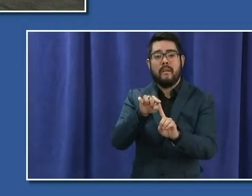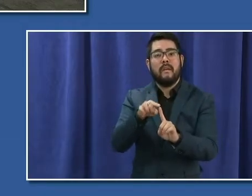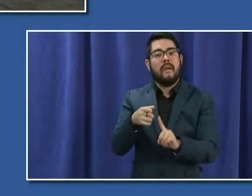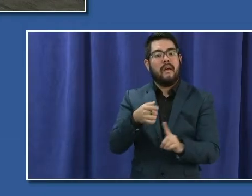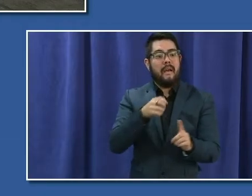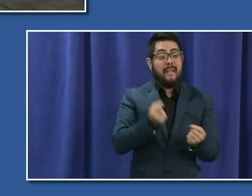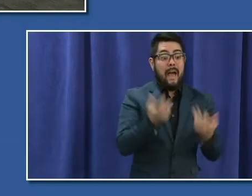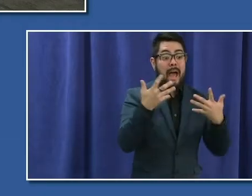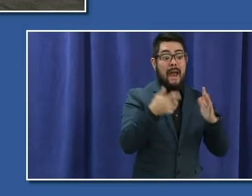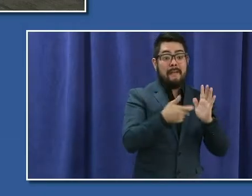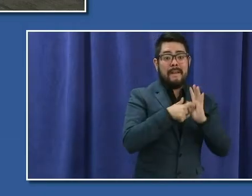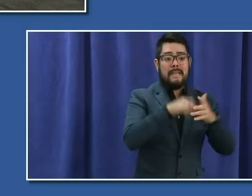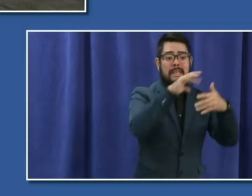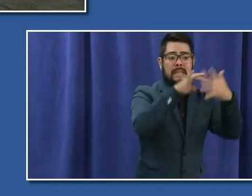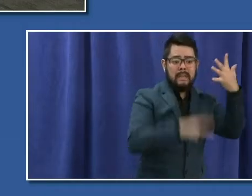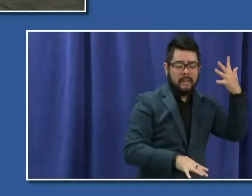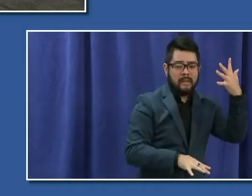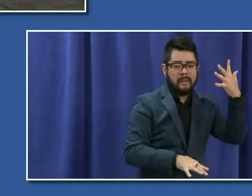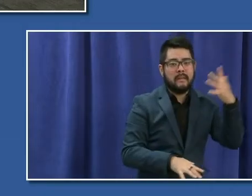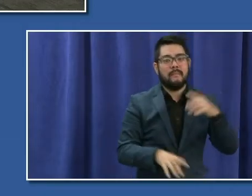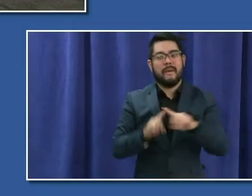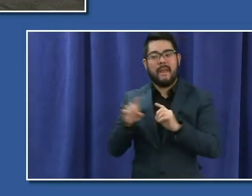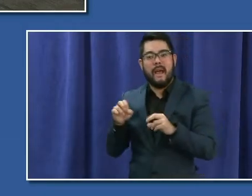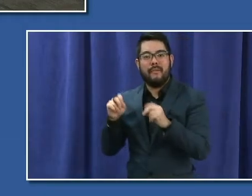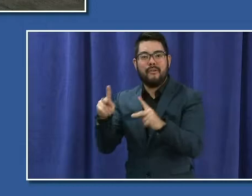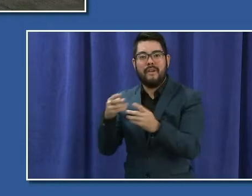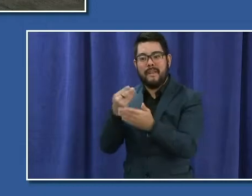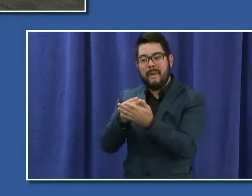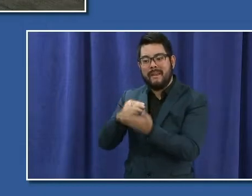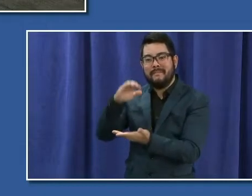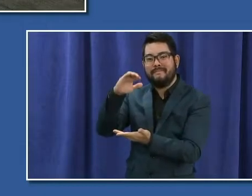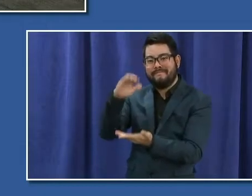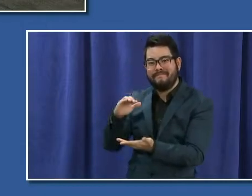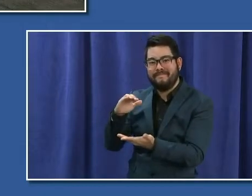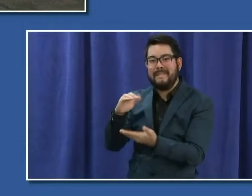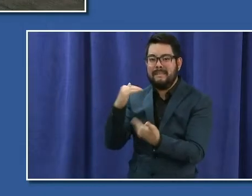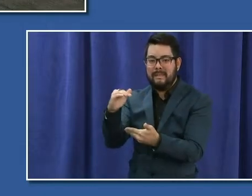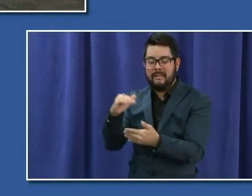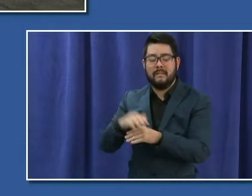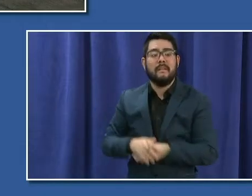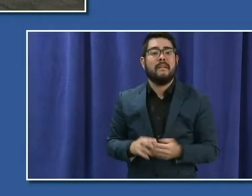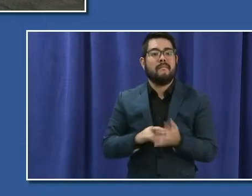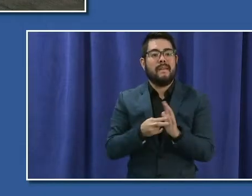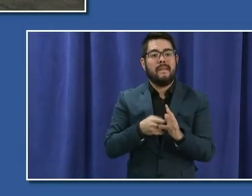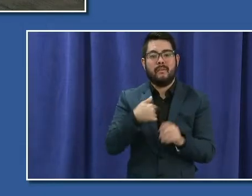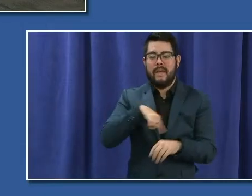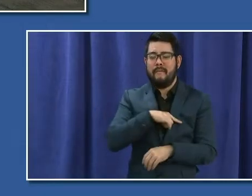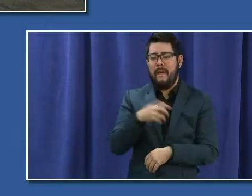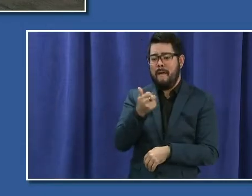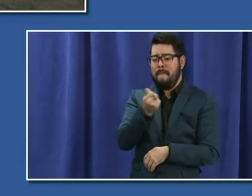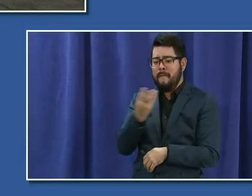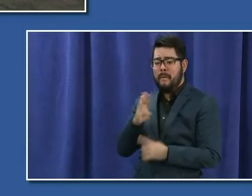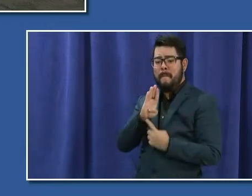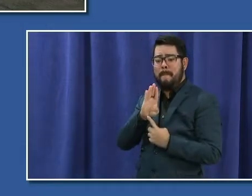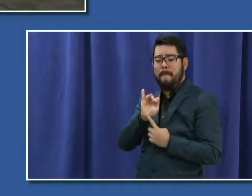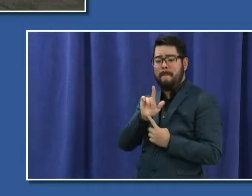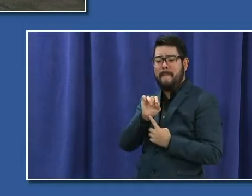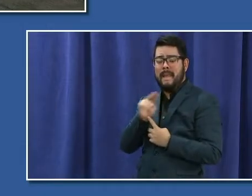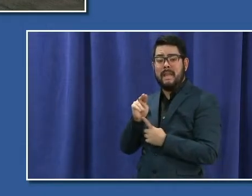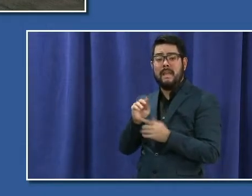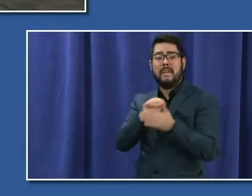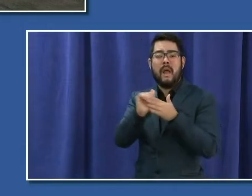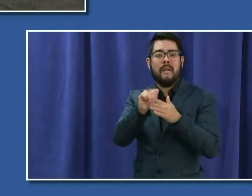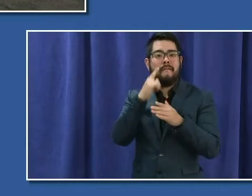for. Budget director, she knows this, right? Because the challenge is, you know, we have a couple $2 billion worth of high